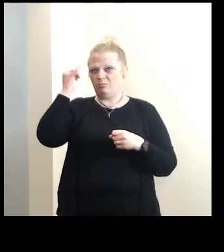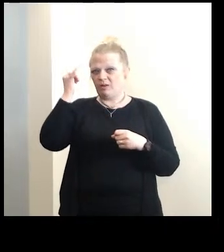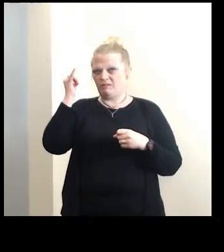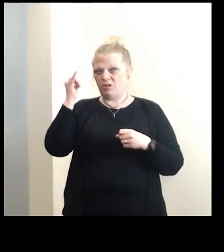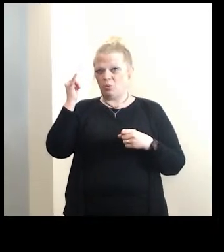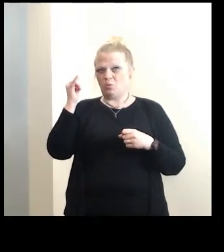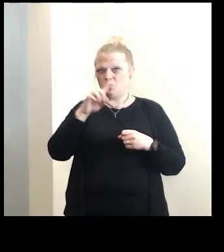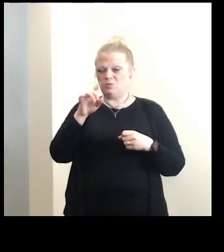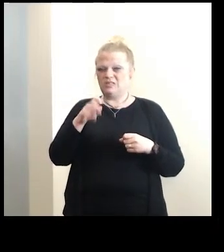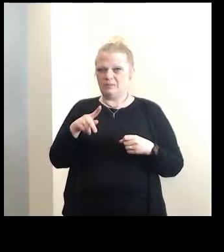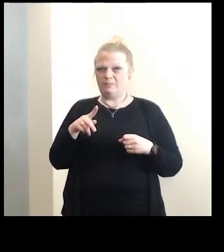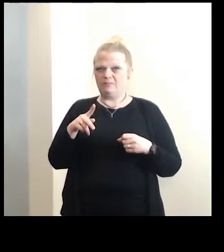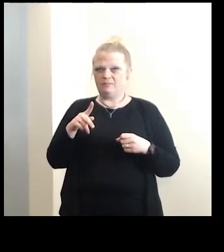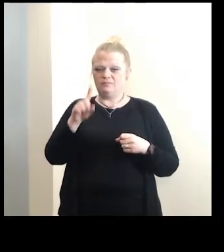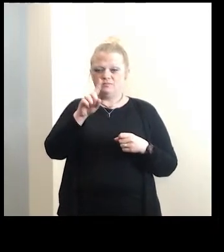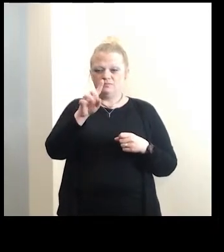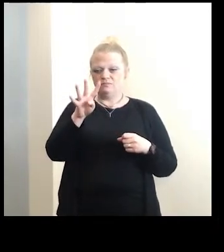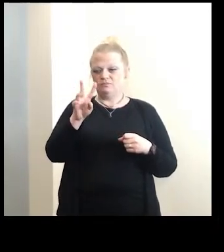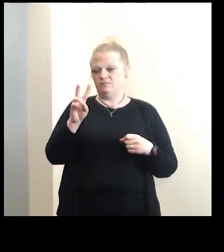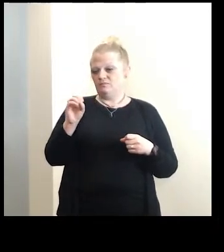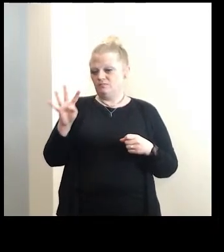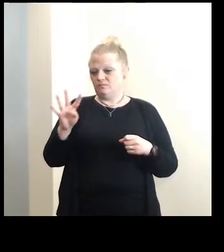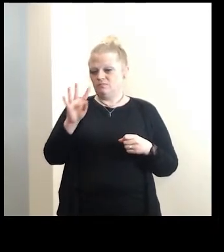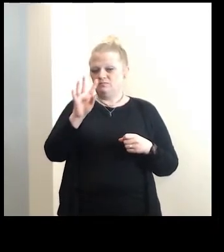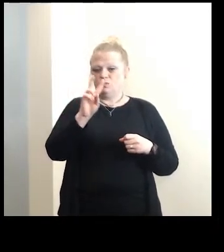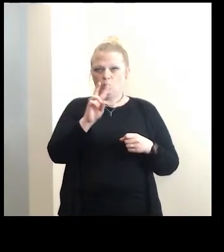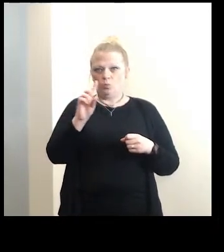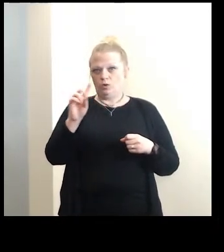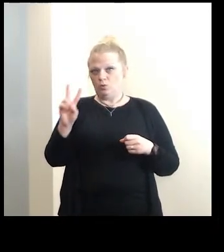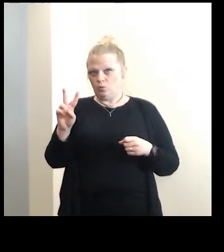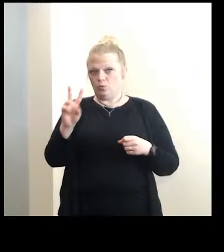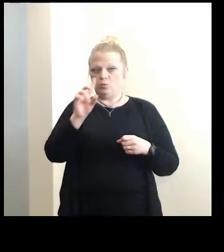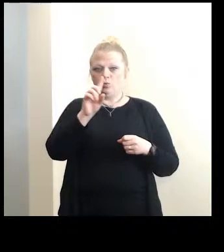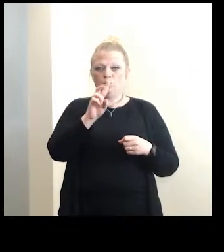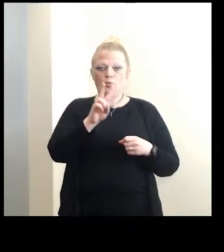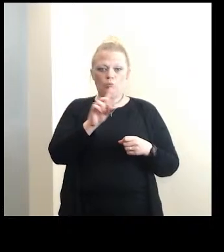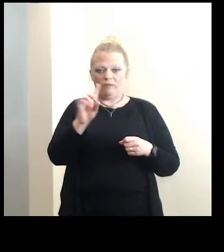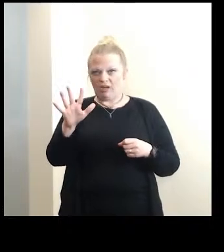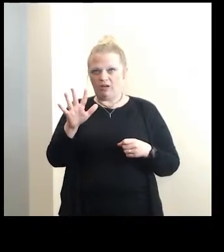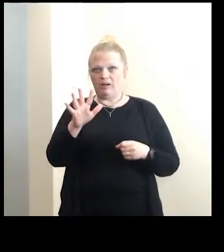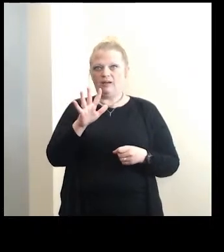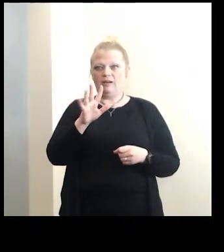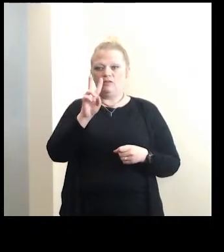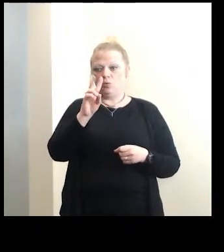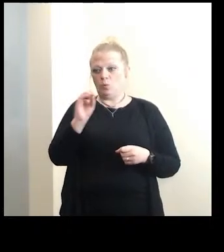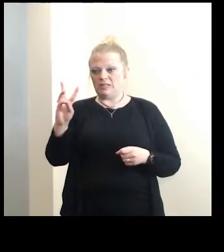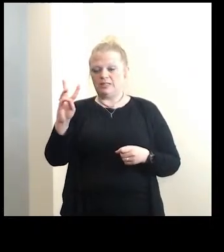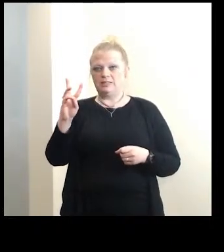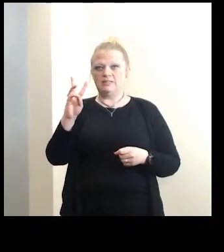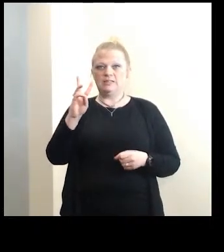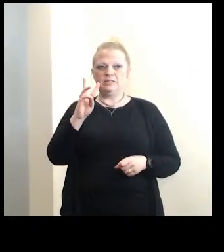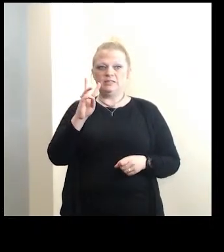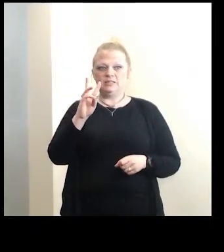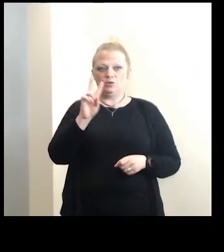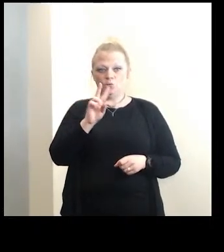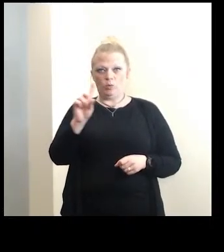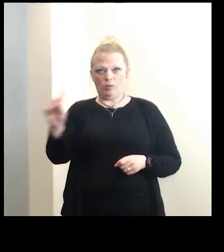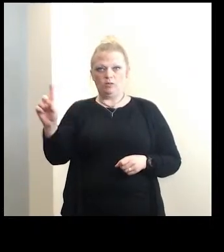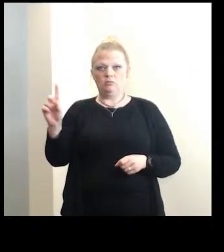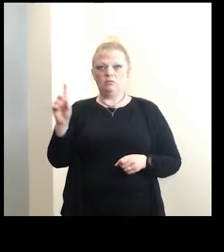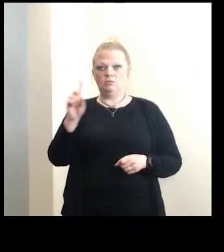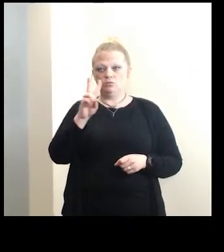zip codes, 14204, 212, 215, 206,